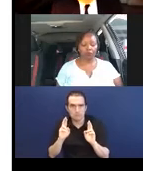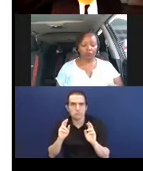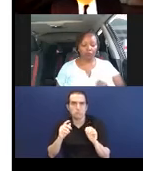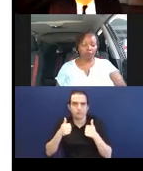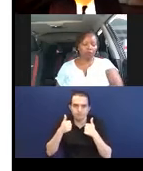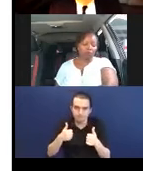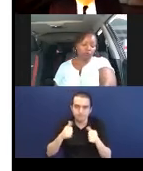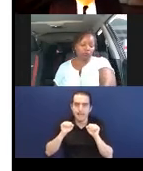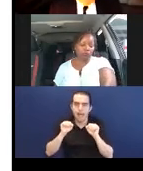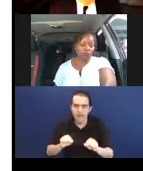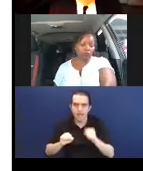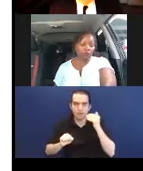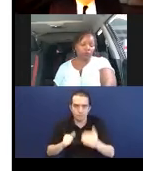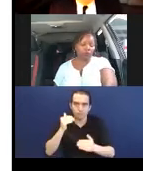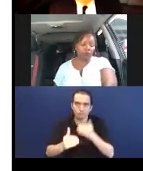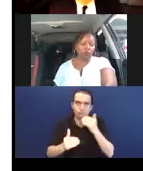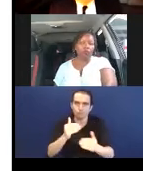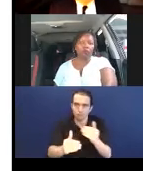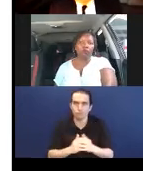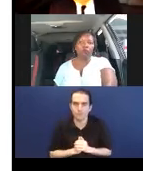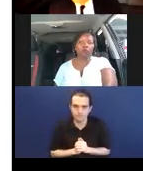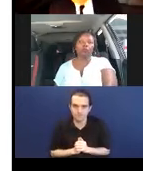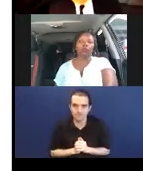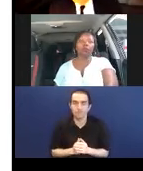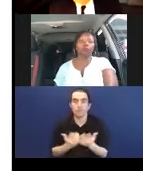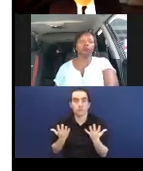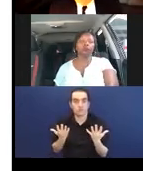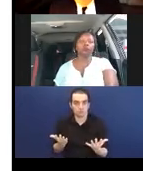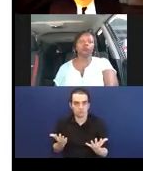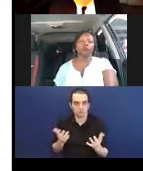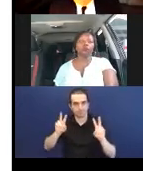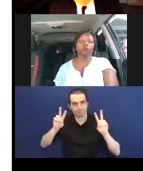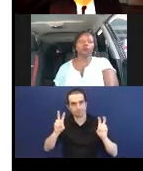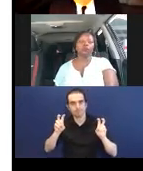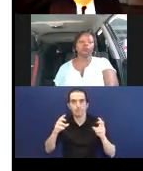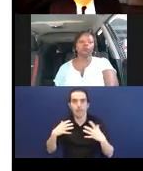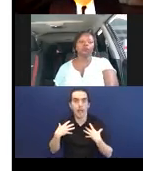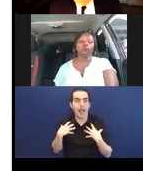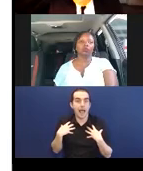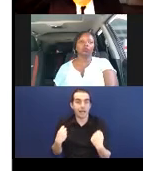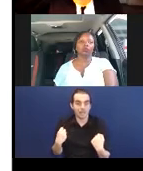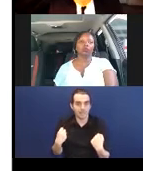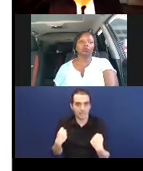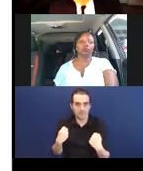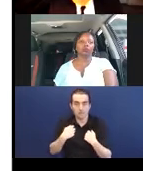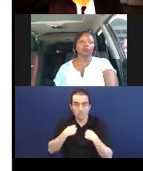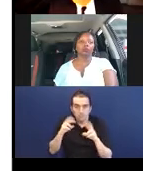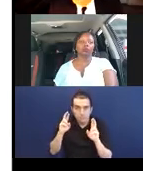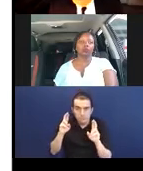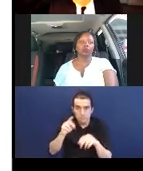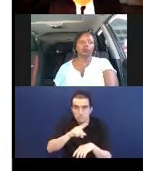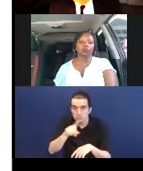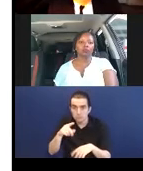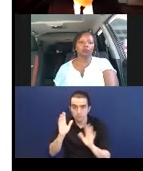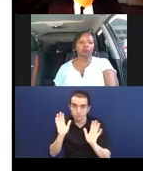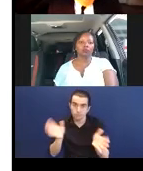over a number of the points that we made in that presentation because we had to go quite quickly through it. And we're going to focus